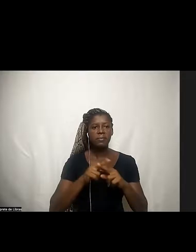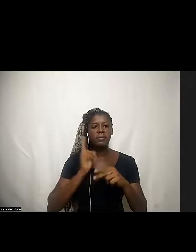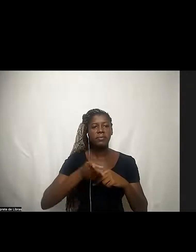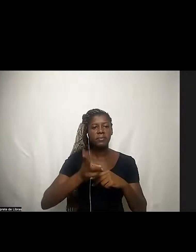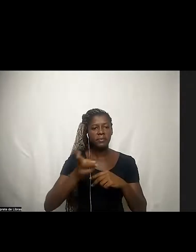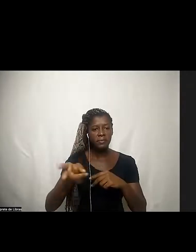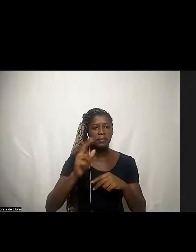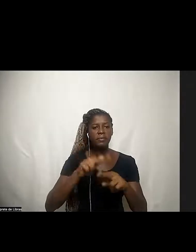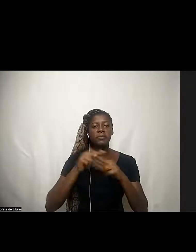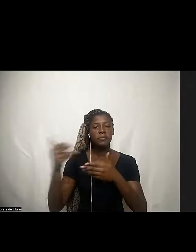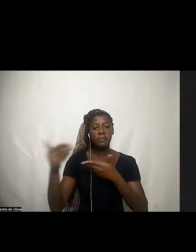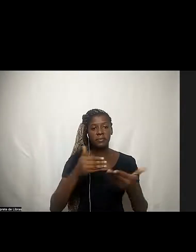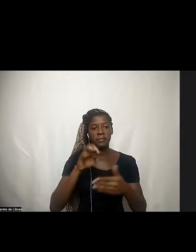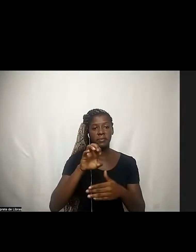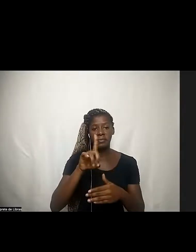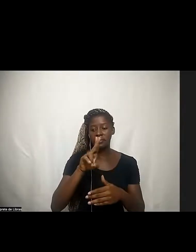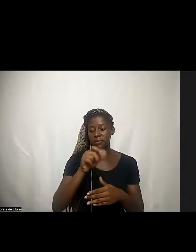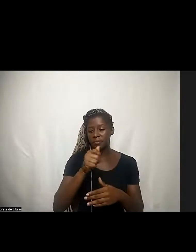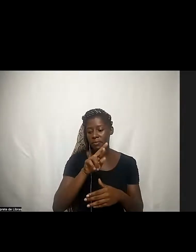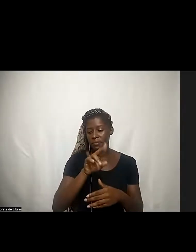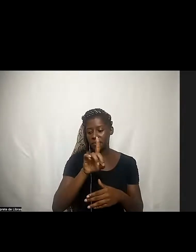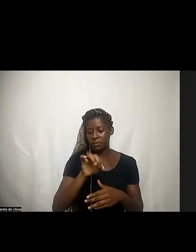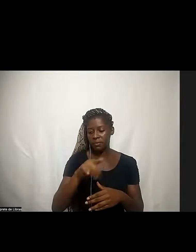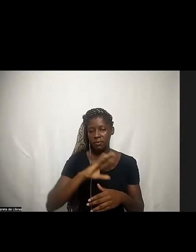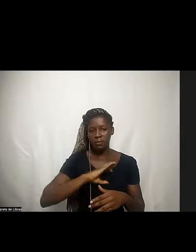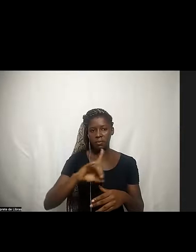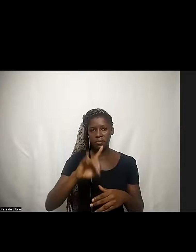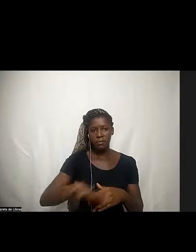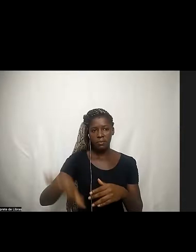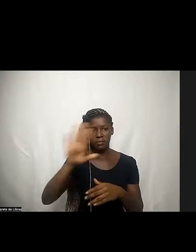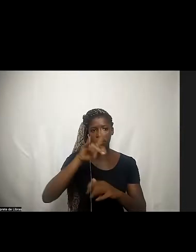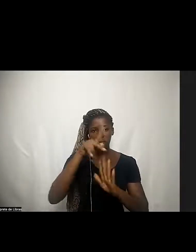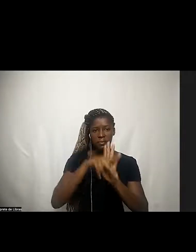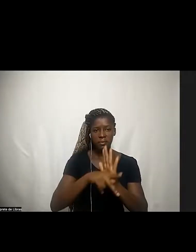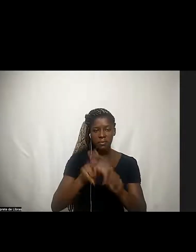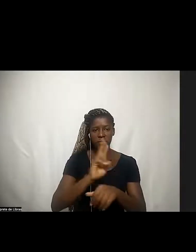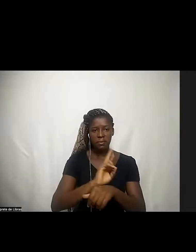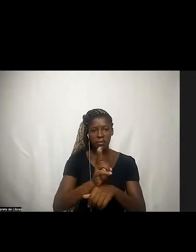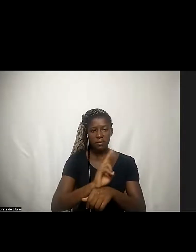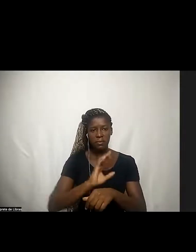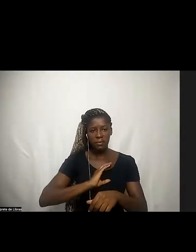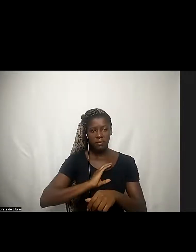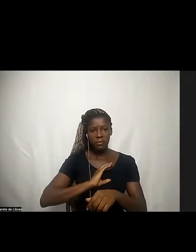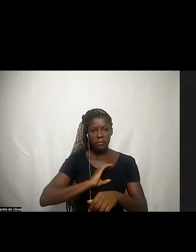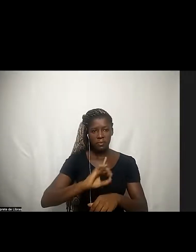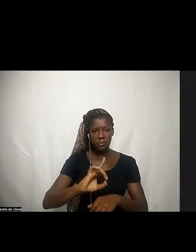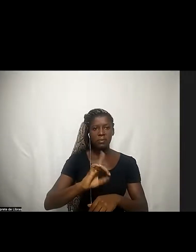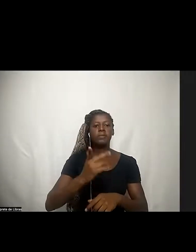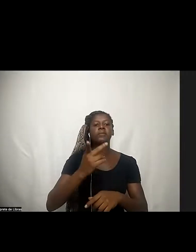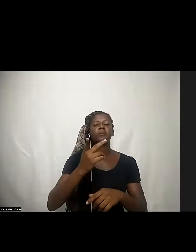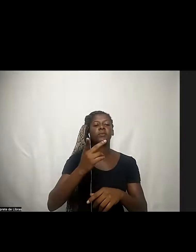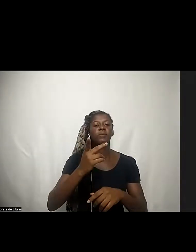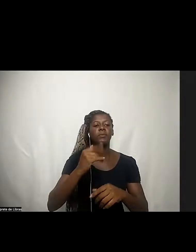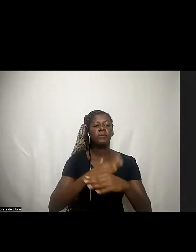All right. So Eduardo Camargo, the general coordinator of this project, and the